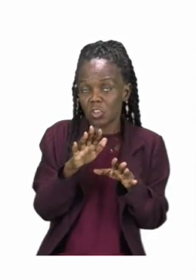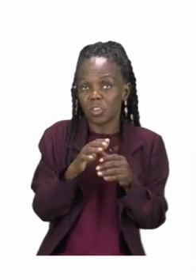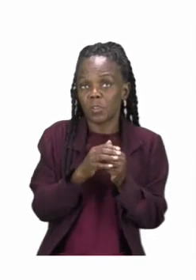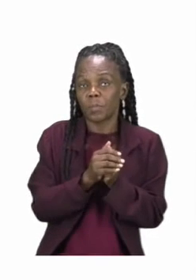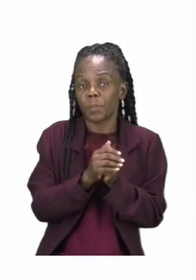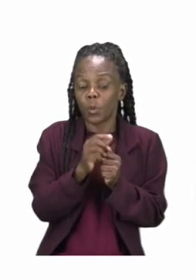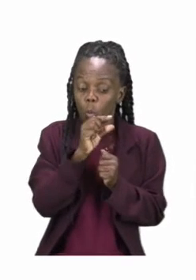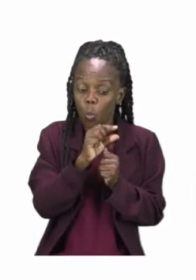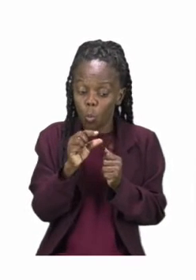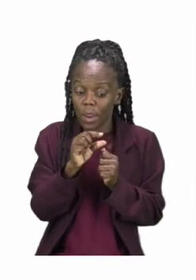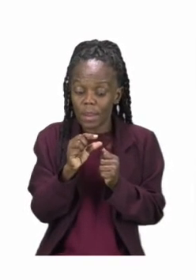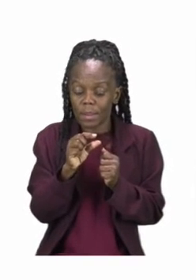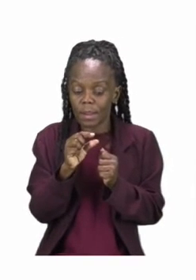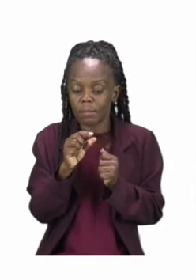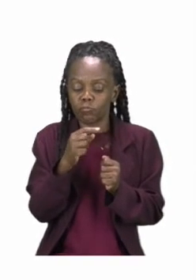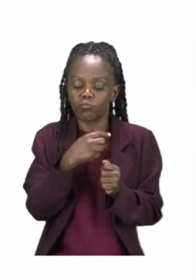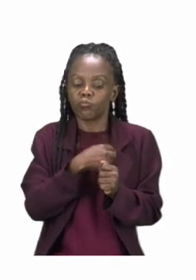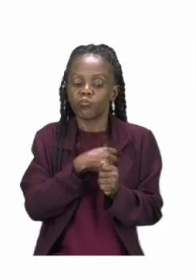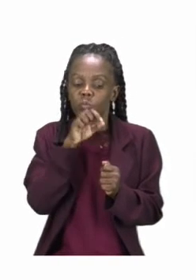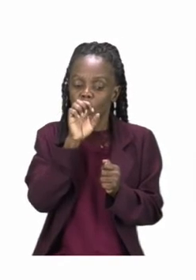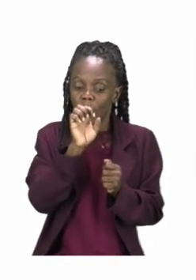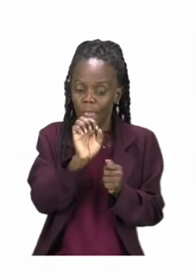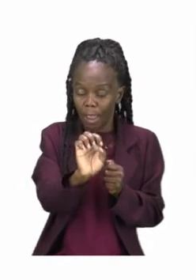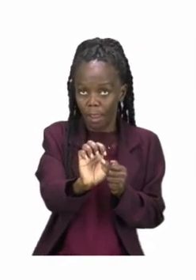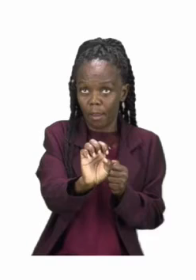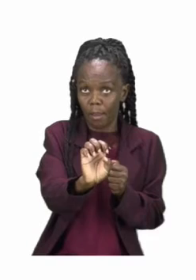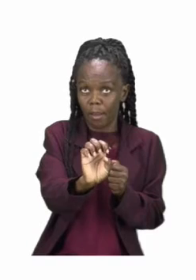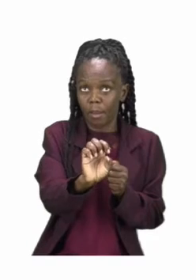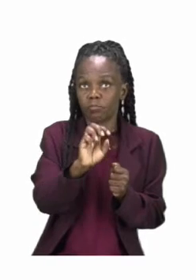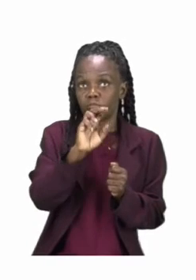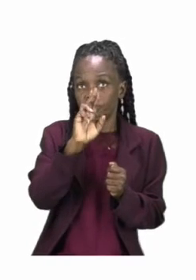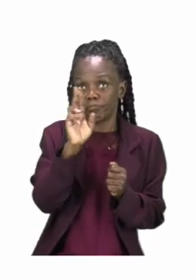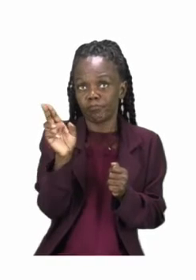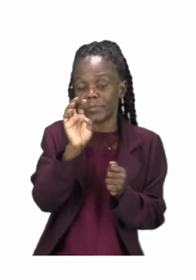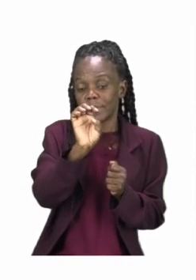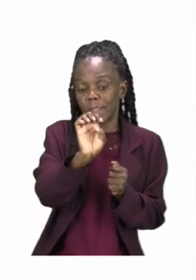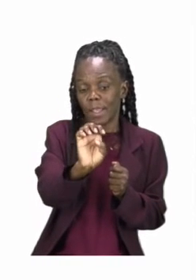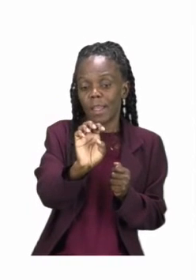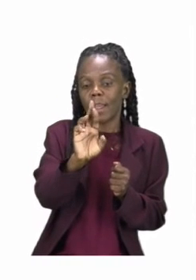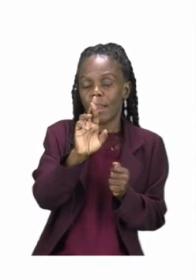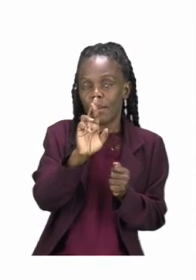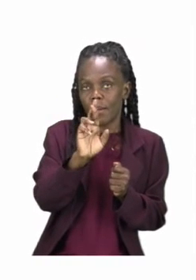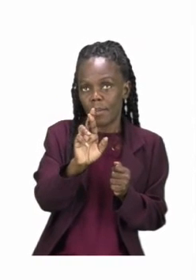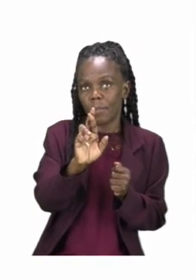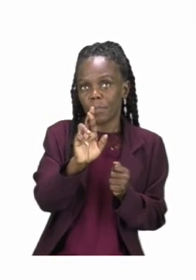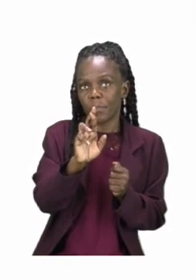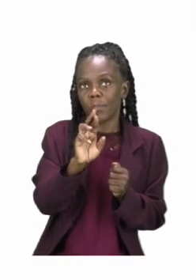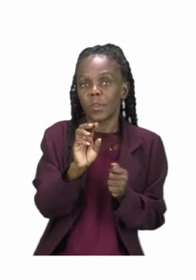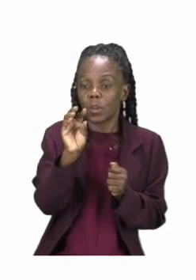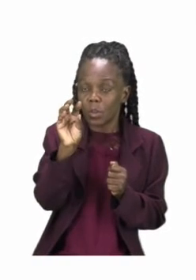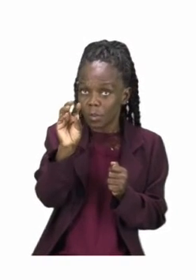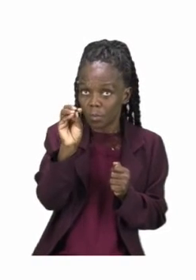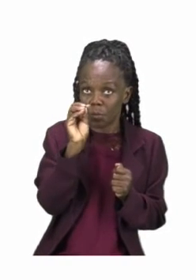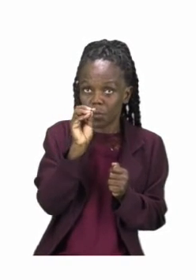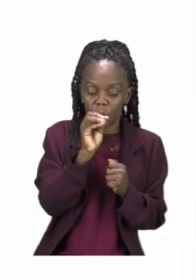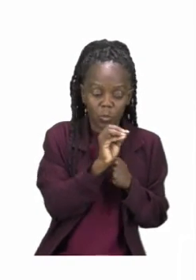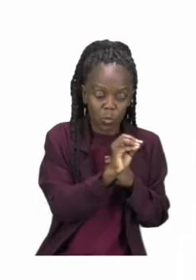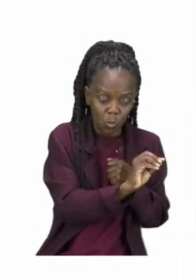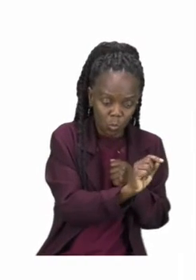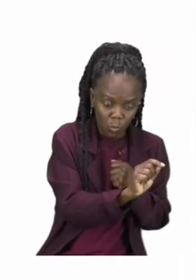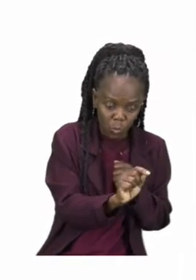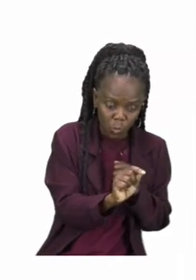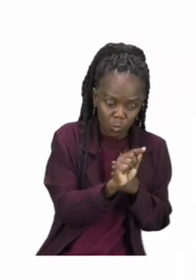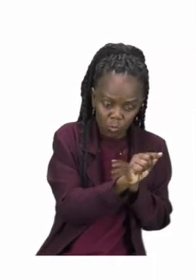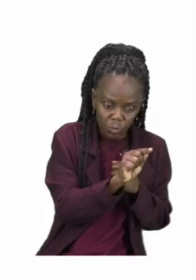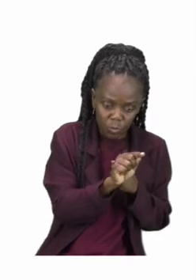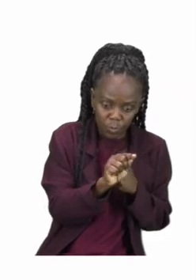word her. Her friends are funny. Now because this